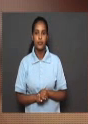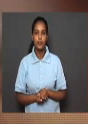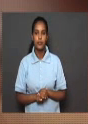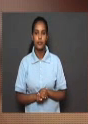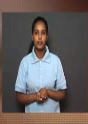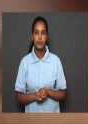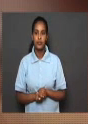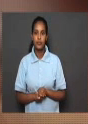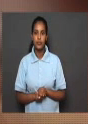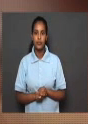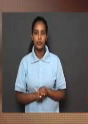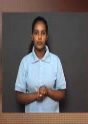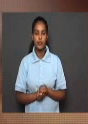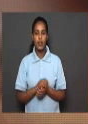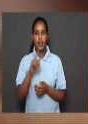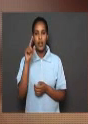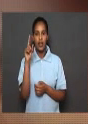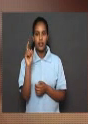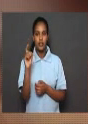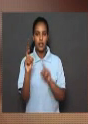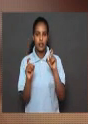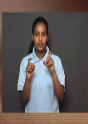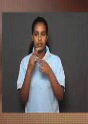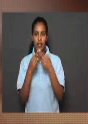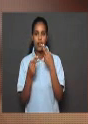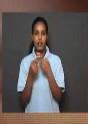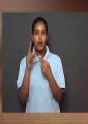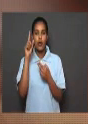which equals X times